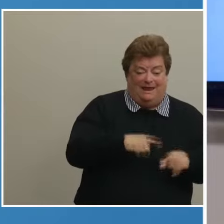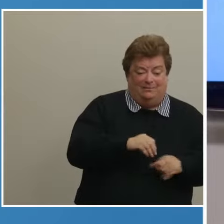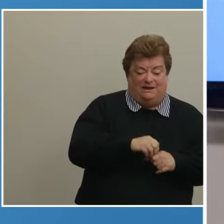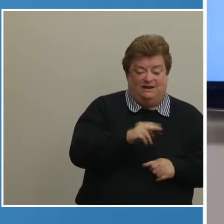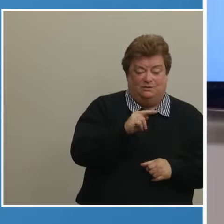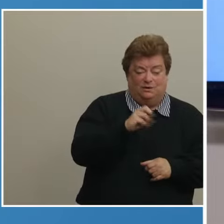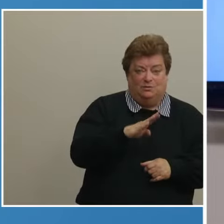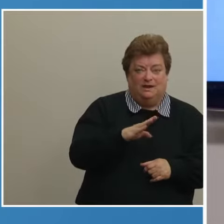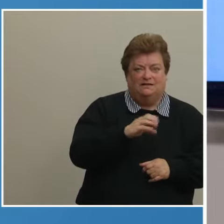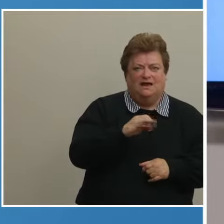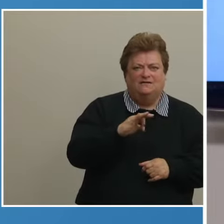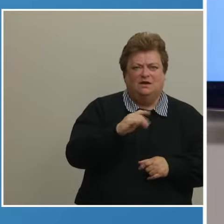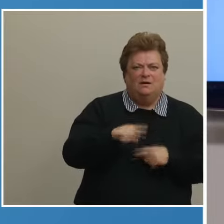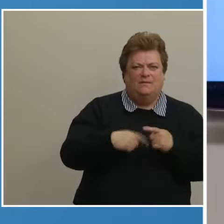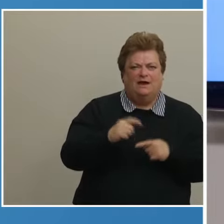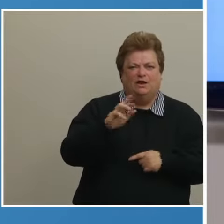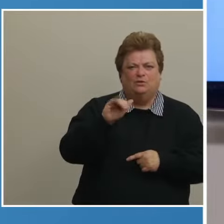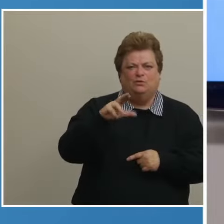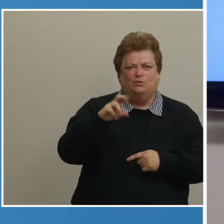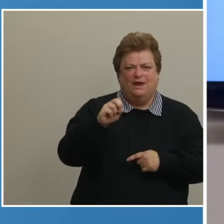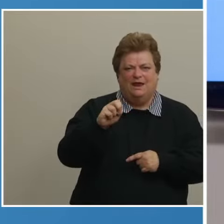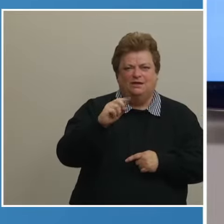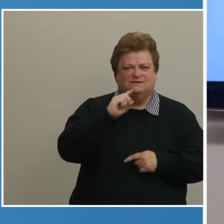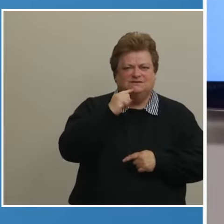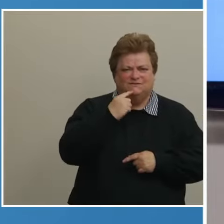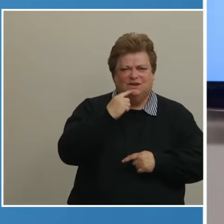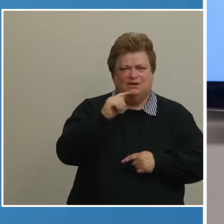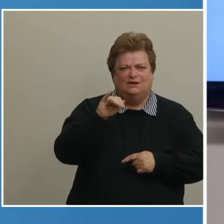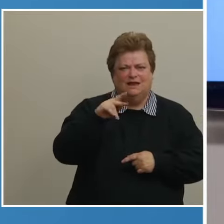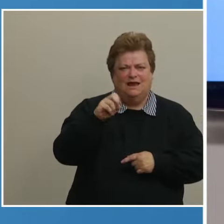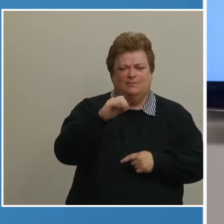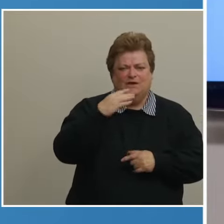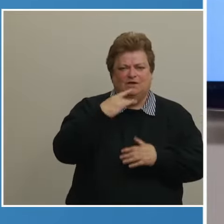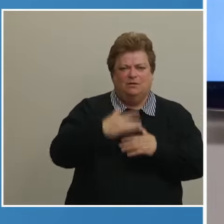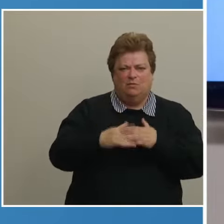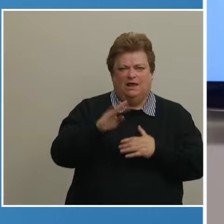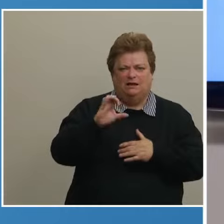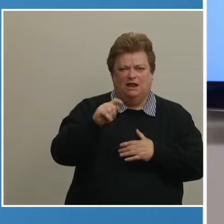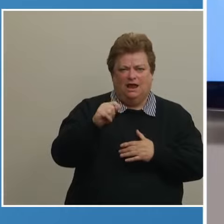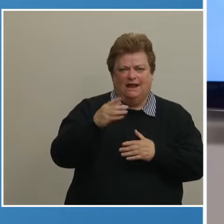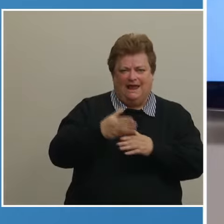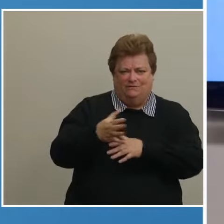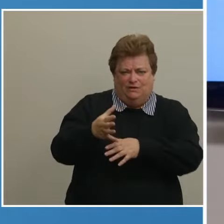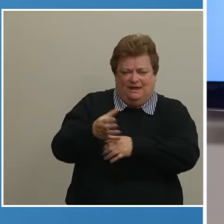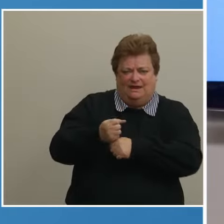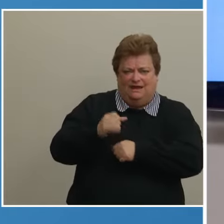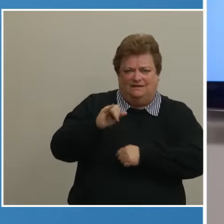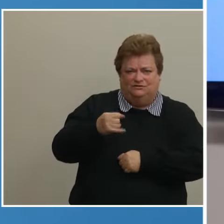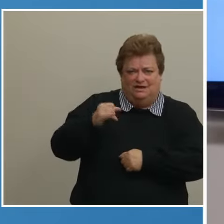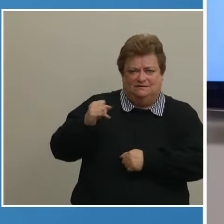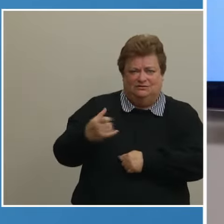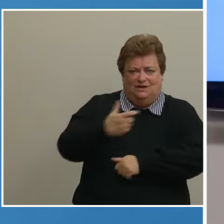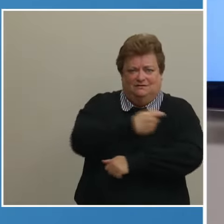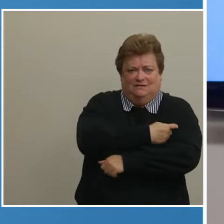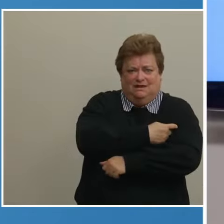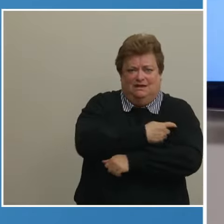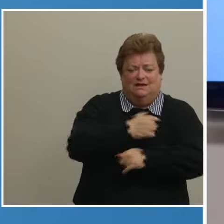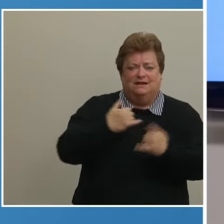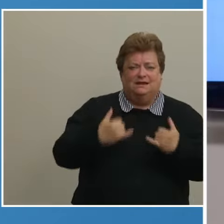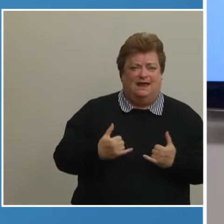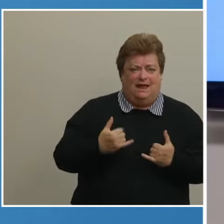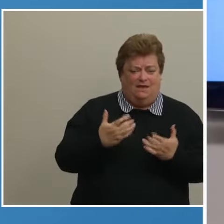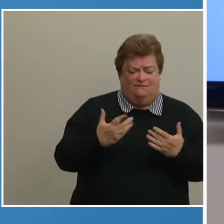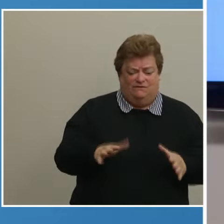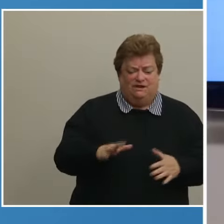type of blood clot in people after receiving the Johnson & Johnson vaccine. Currently, more than 6.8 million doses